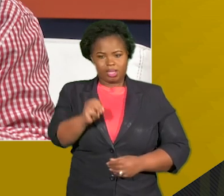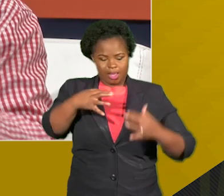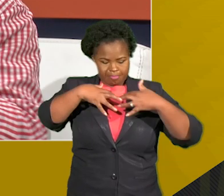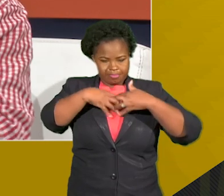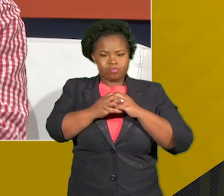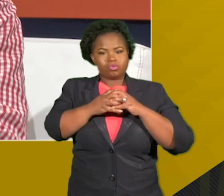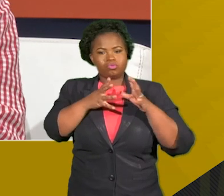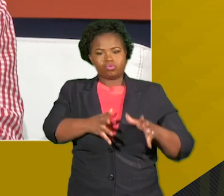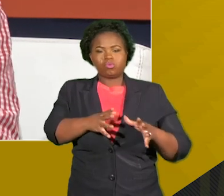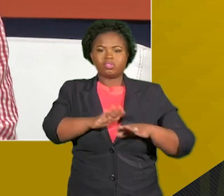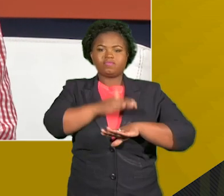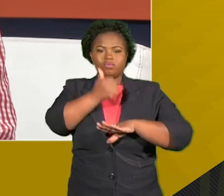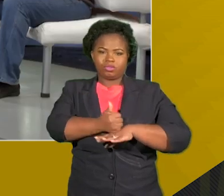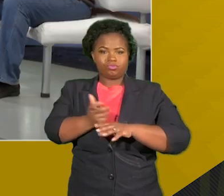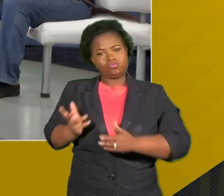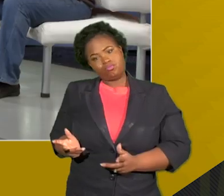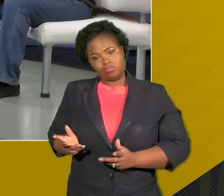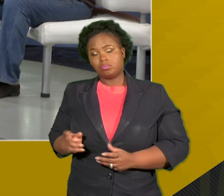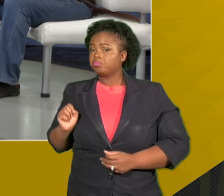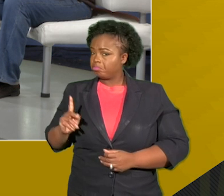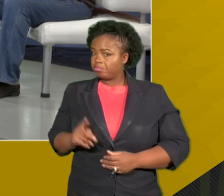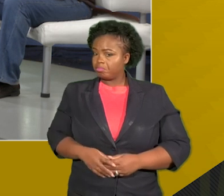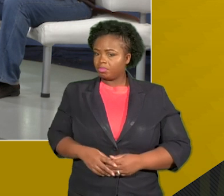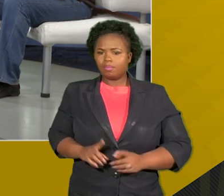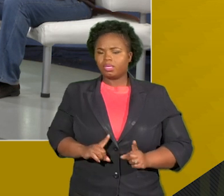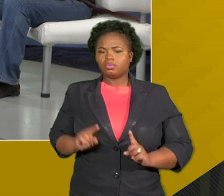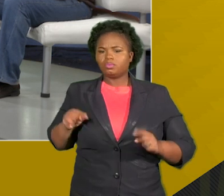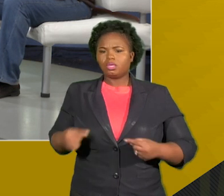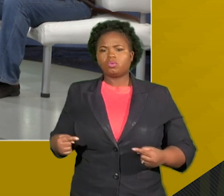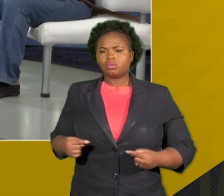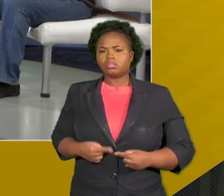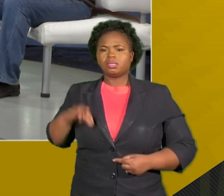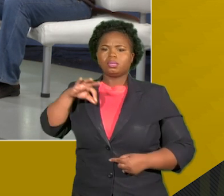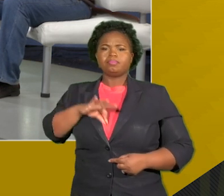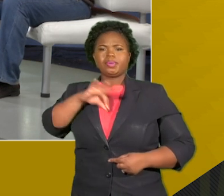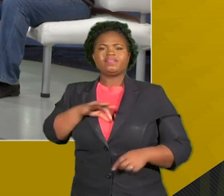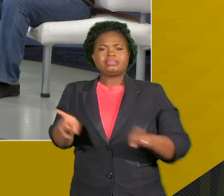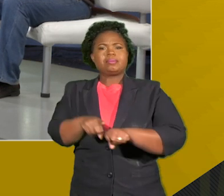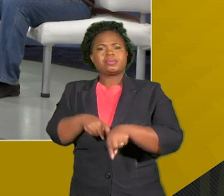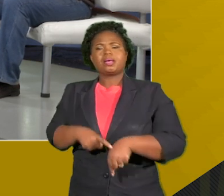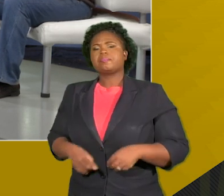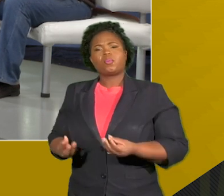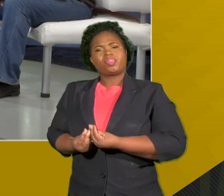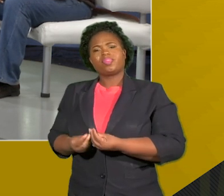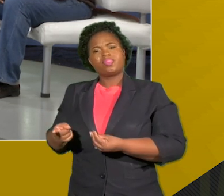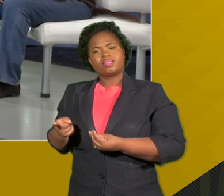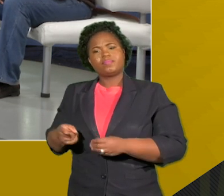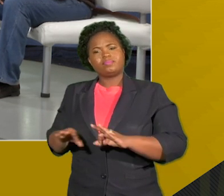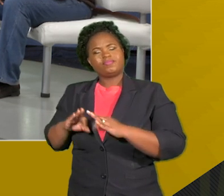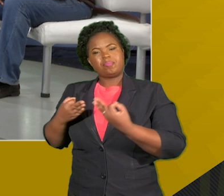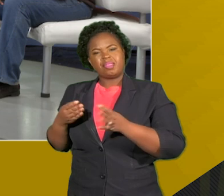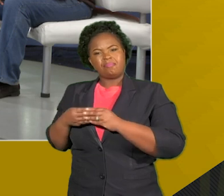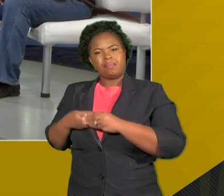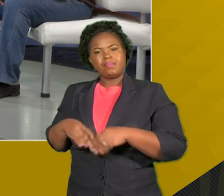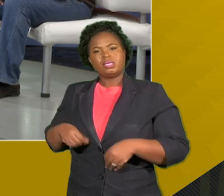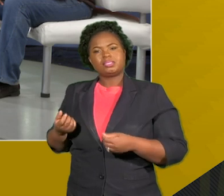wayiqala this foundation for instance yabo. Yeah, but now you cannot be the immediate beneficiaries as family members. It is not allowed by law. All